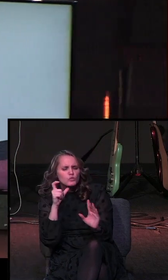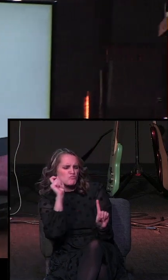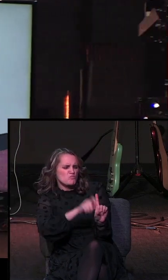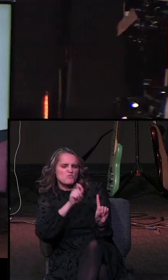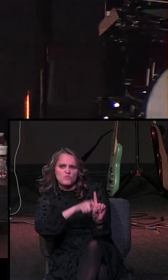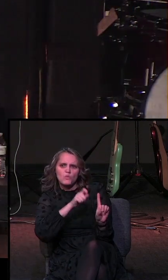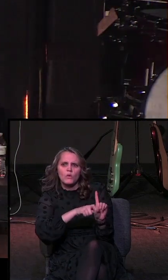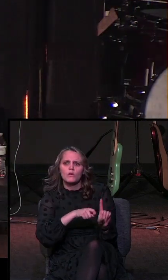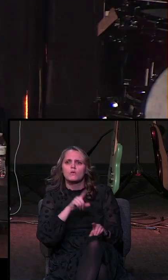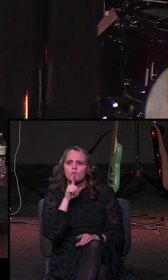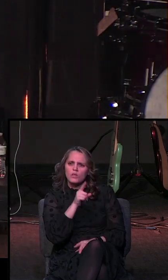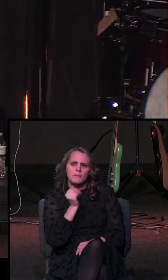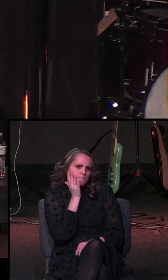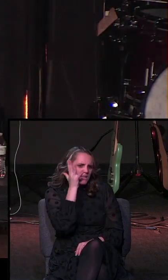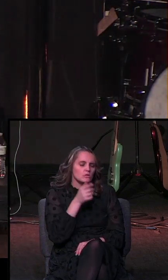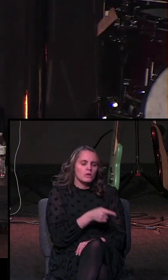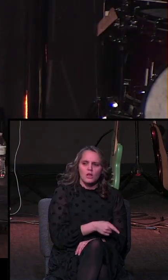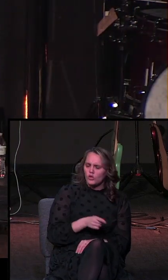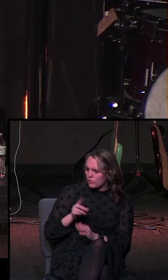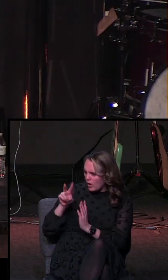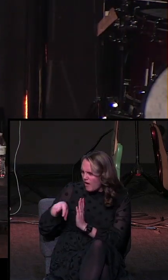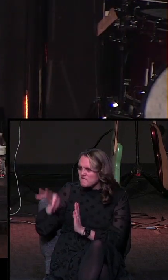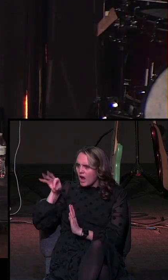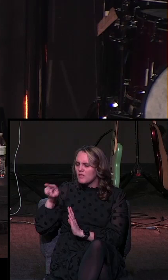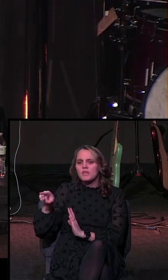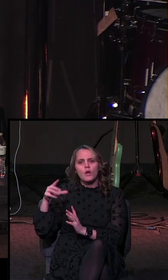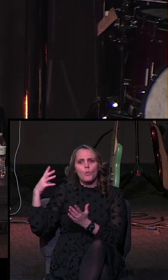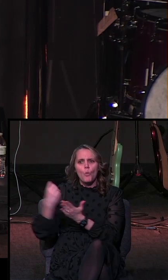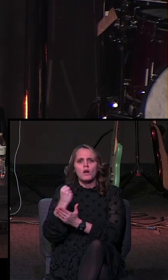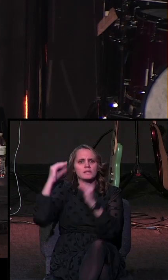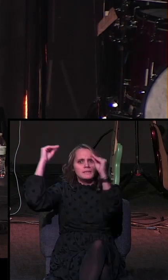won the award for Teacher of the Year. Hurrah!